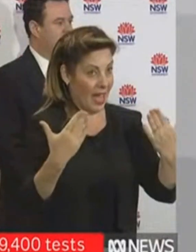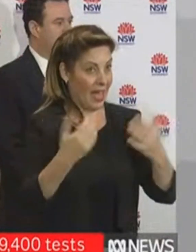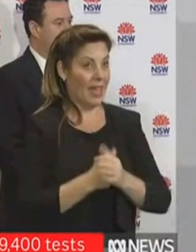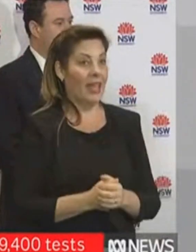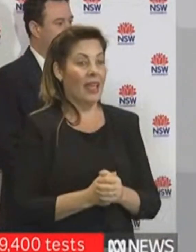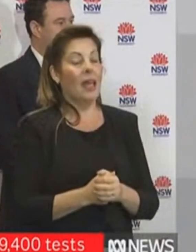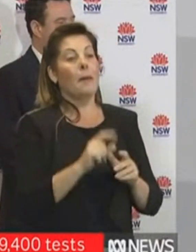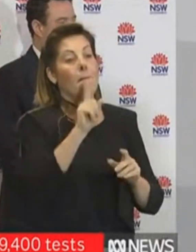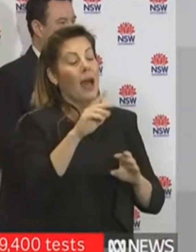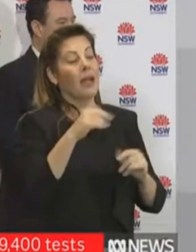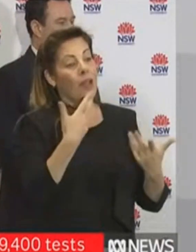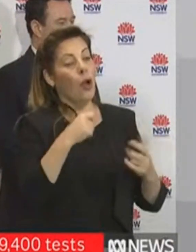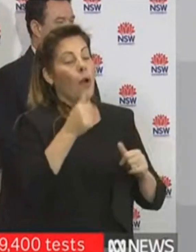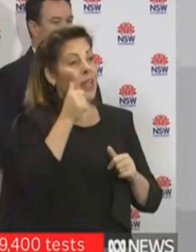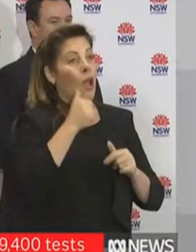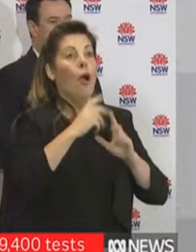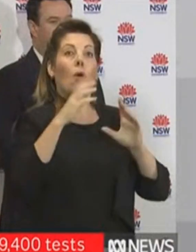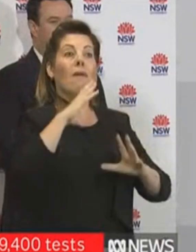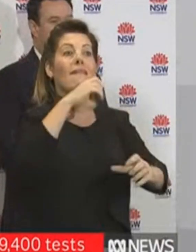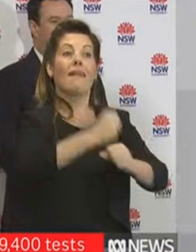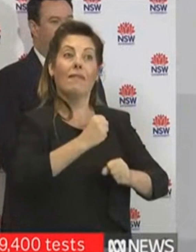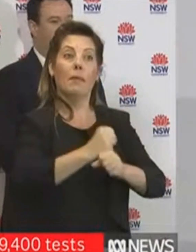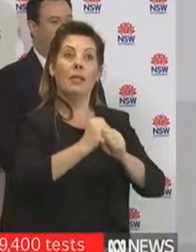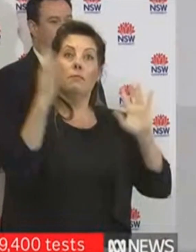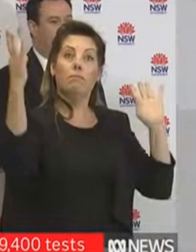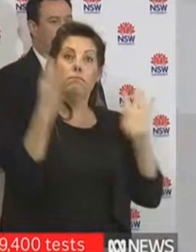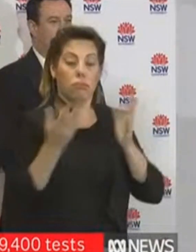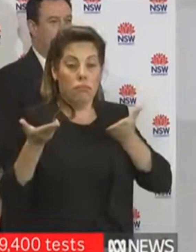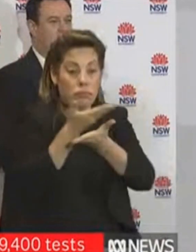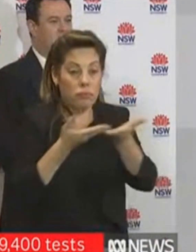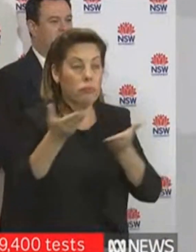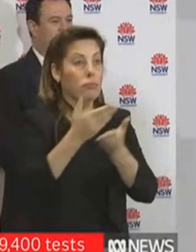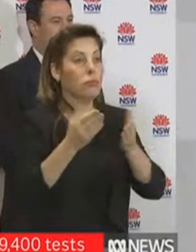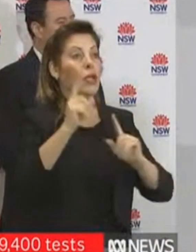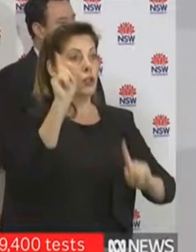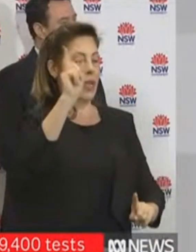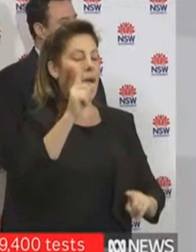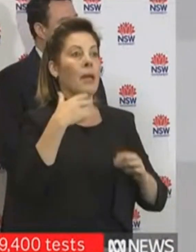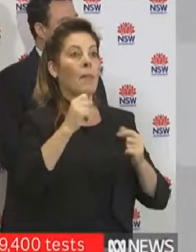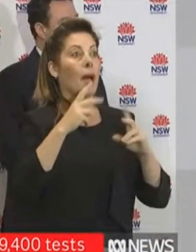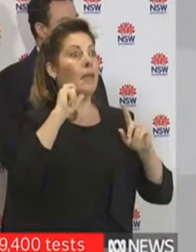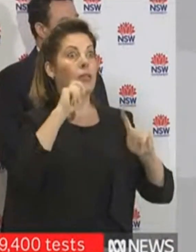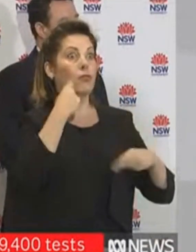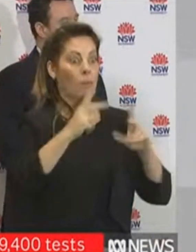So please stick to the existing rules and please make sure we make the most of a very special day for all of our special mums. Thank you.